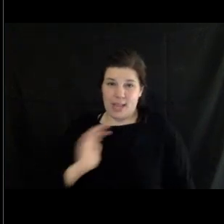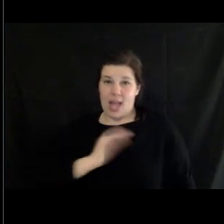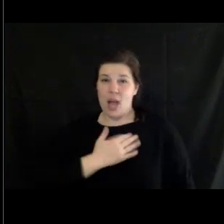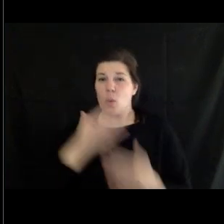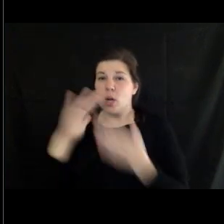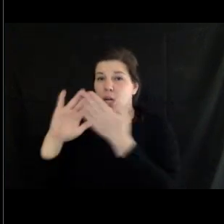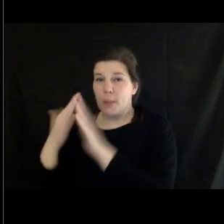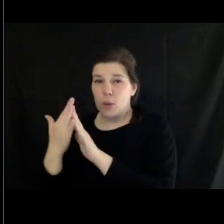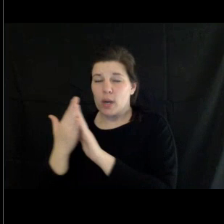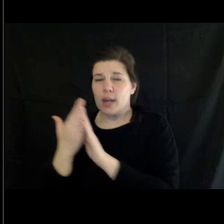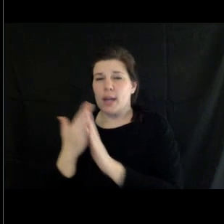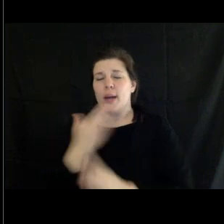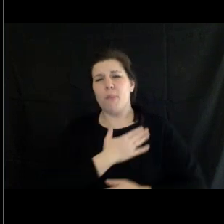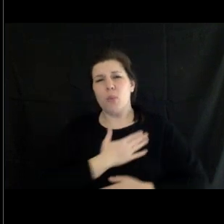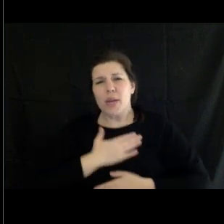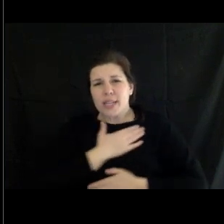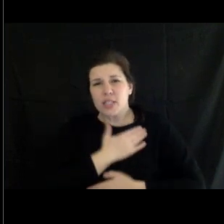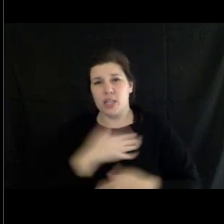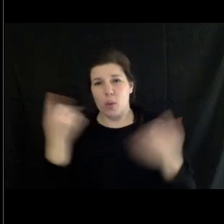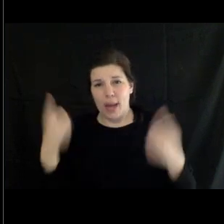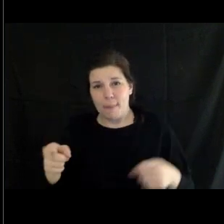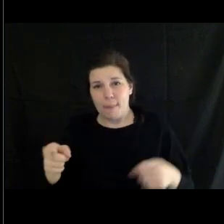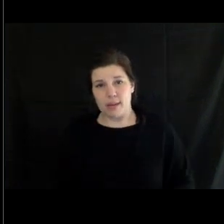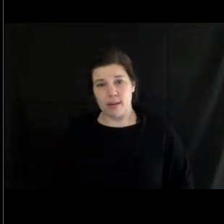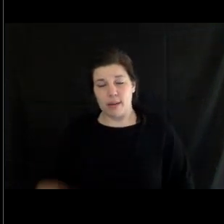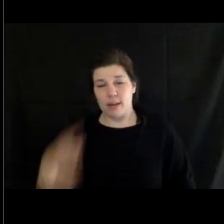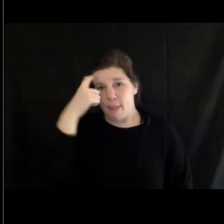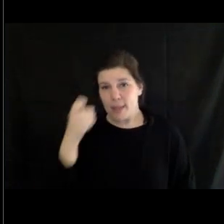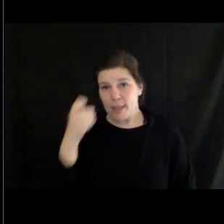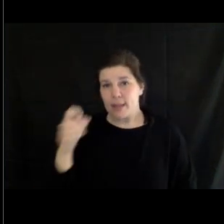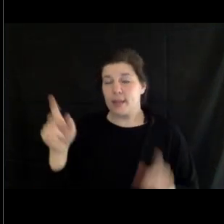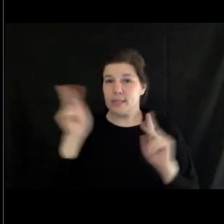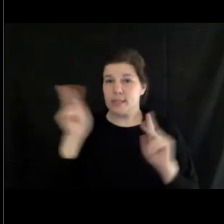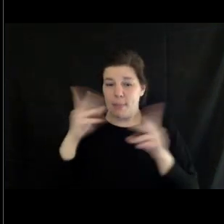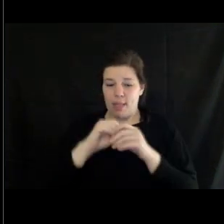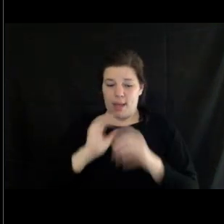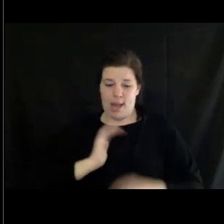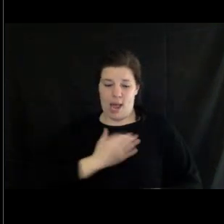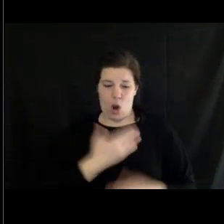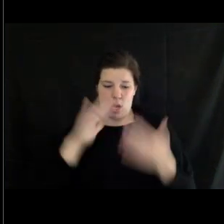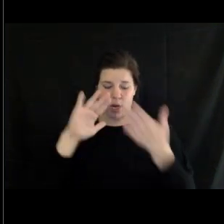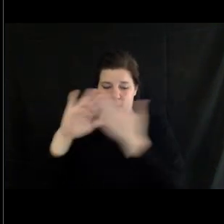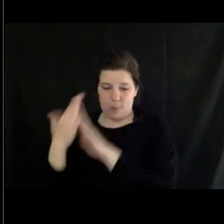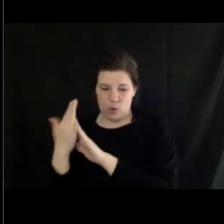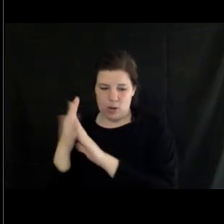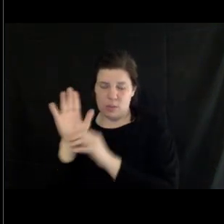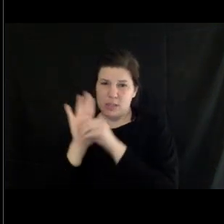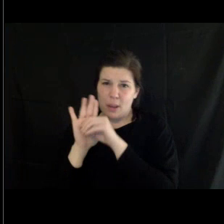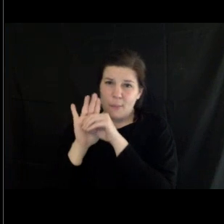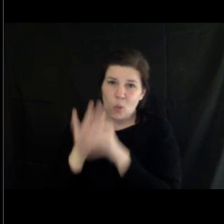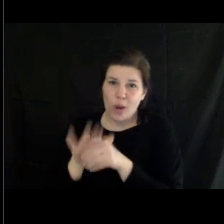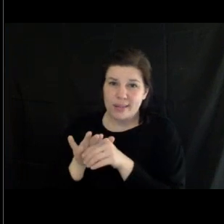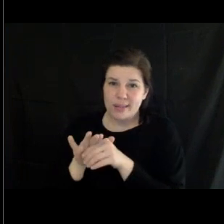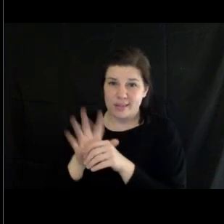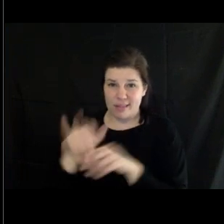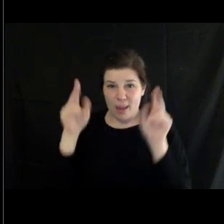community appreciated what happened because a lot of people in our community was oppressed by that person.